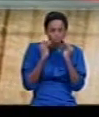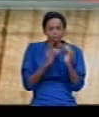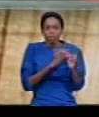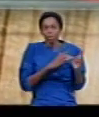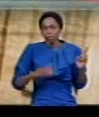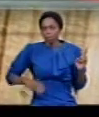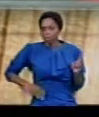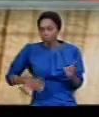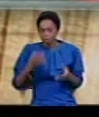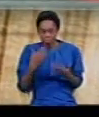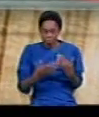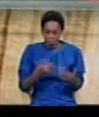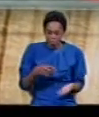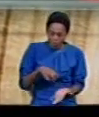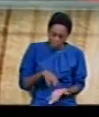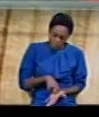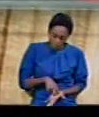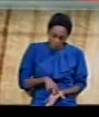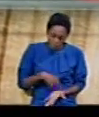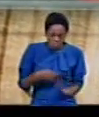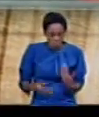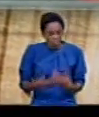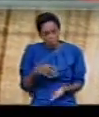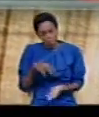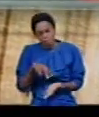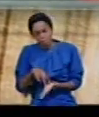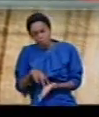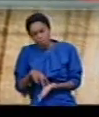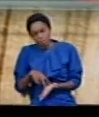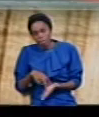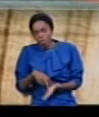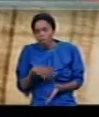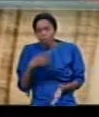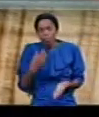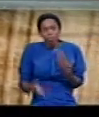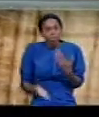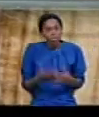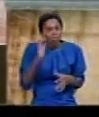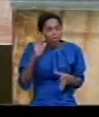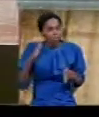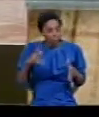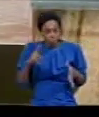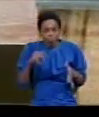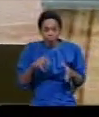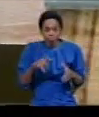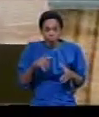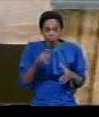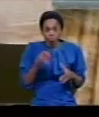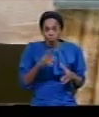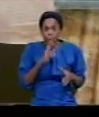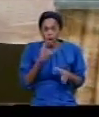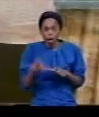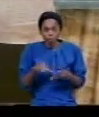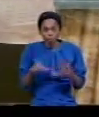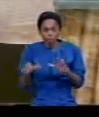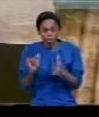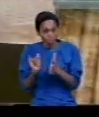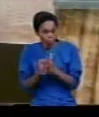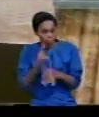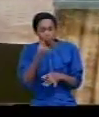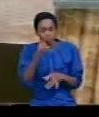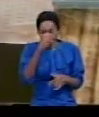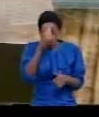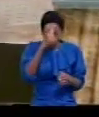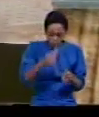be kneeling down, you might be standing up, whatever your bodily posture, but you know and you remember that